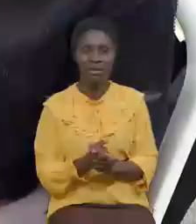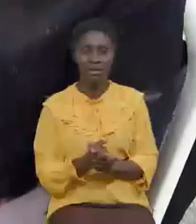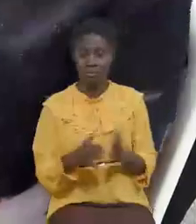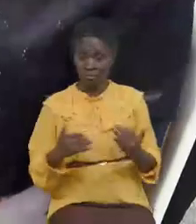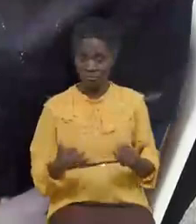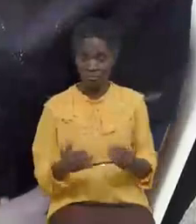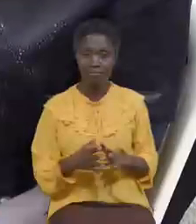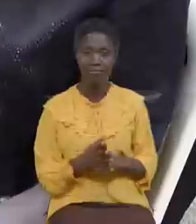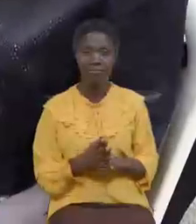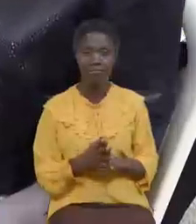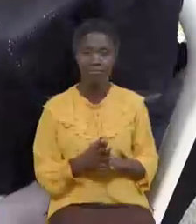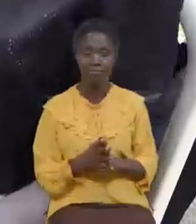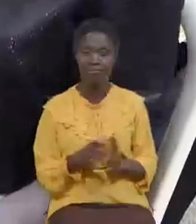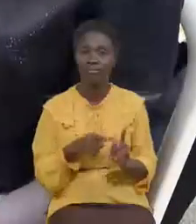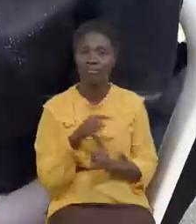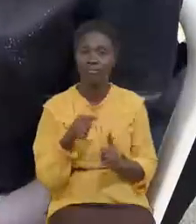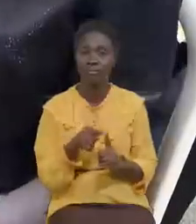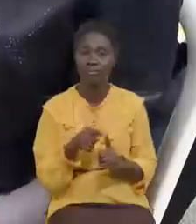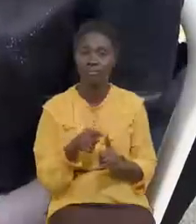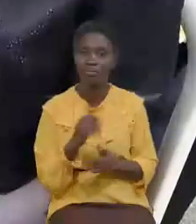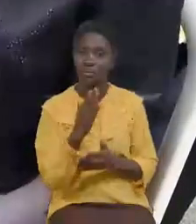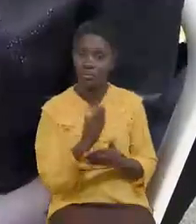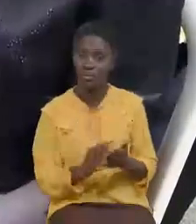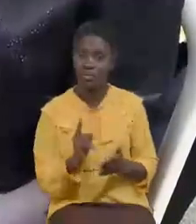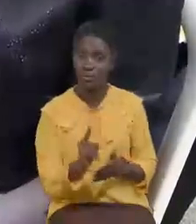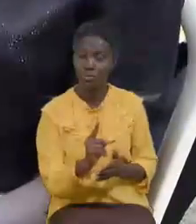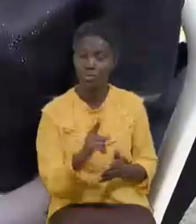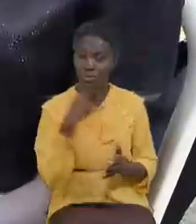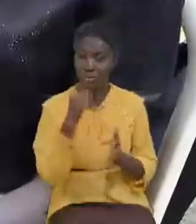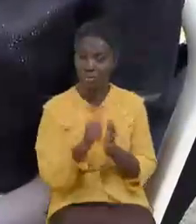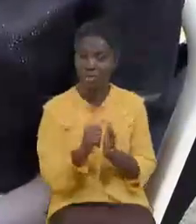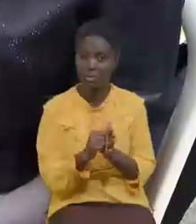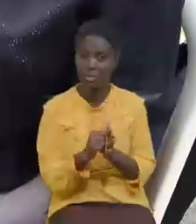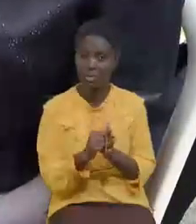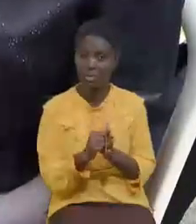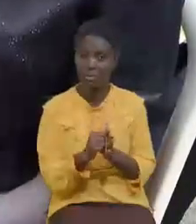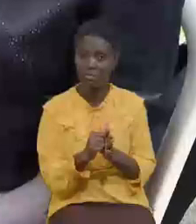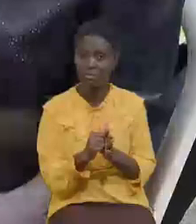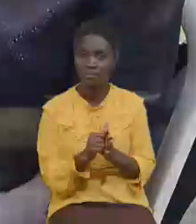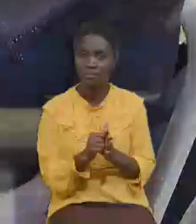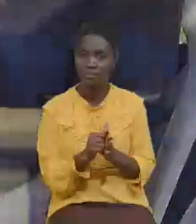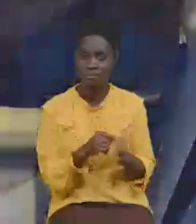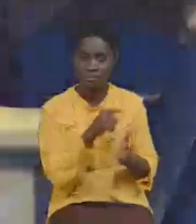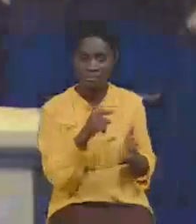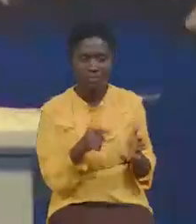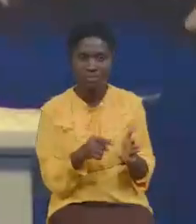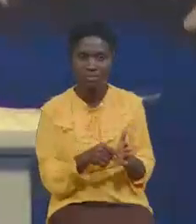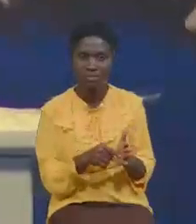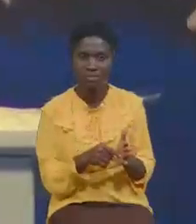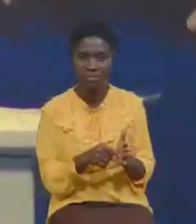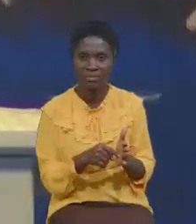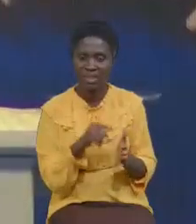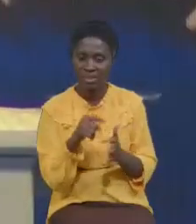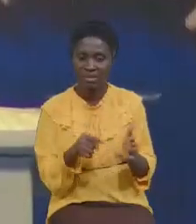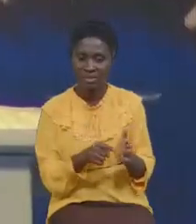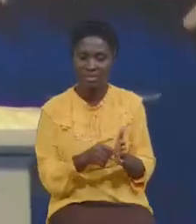Now, when somebody says that this restaurant is very